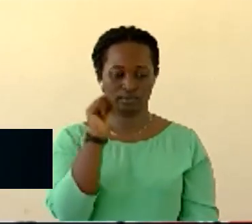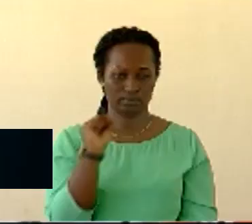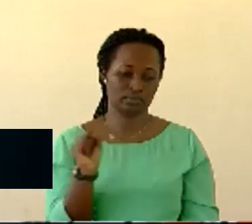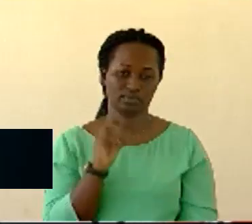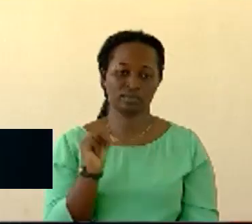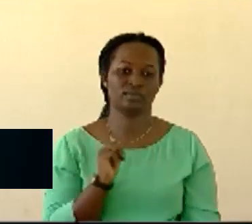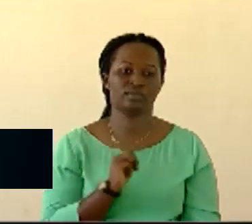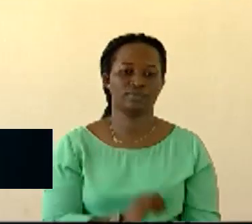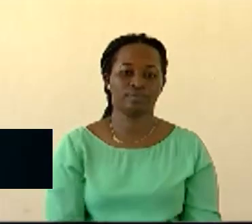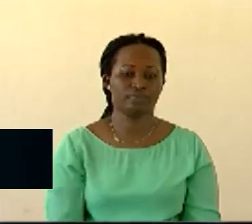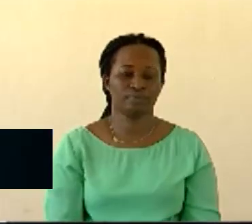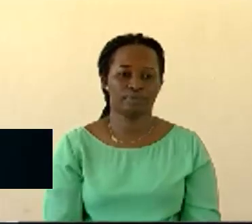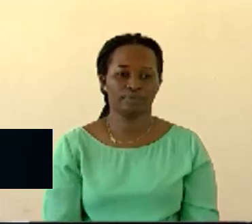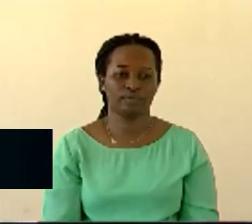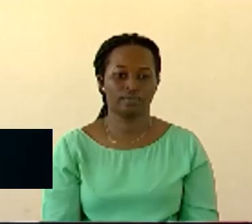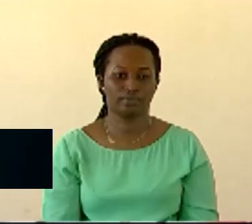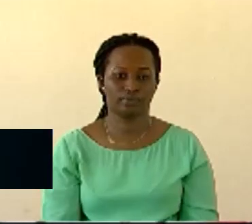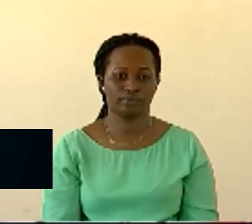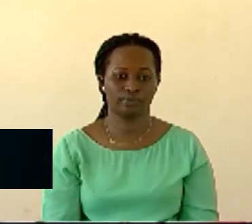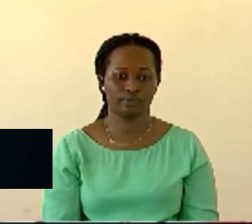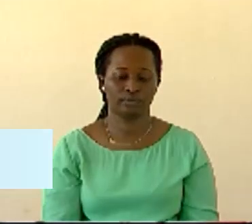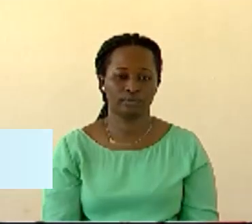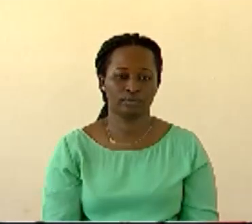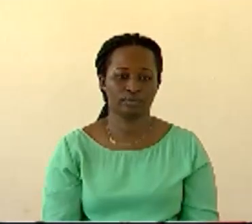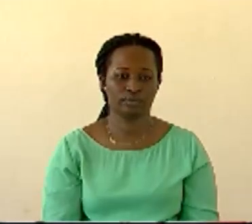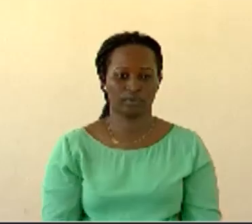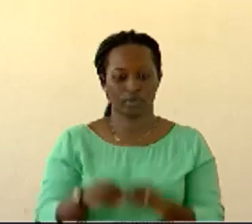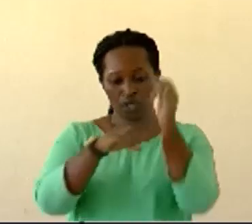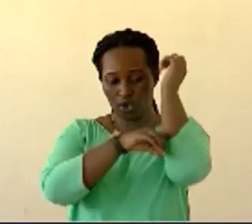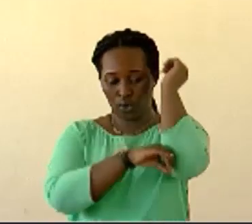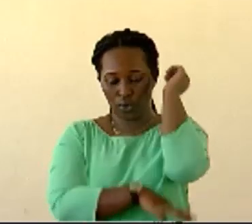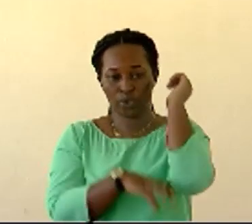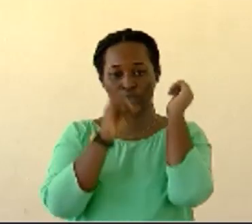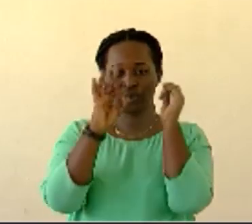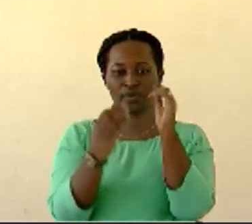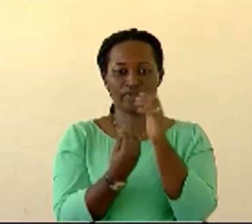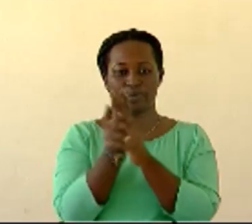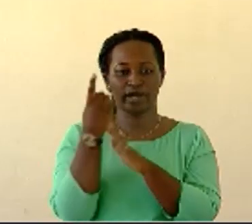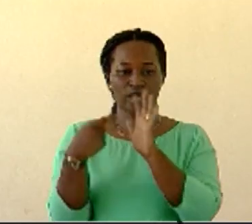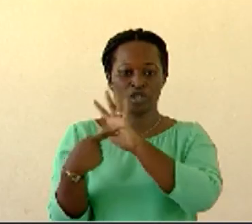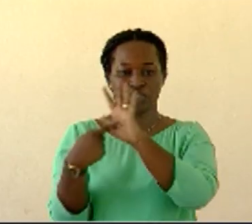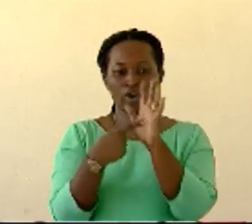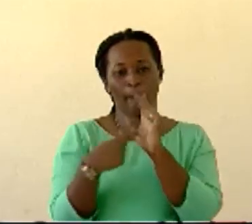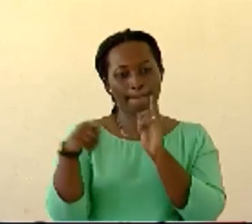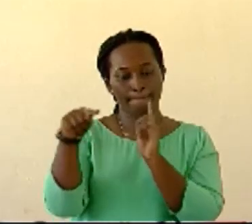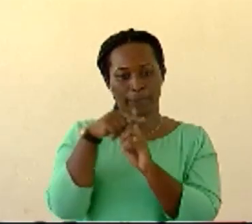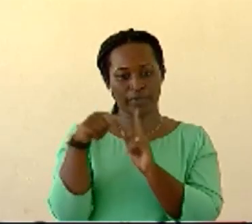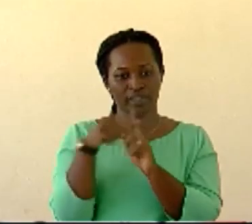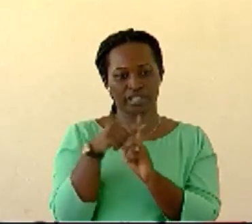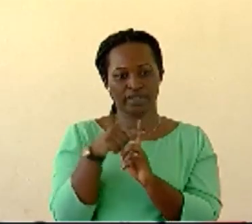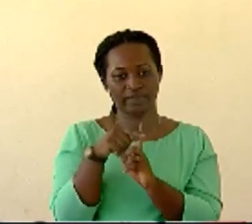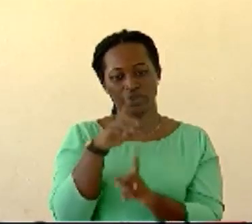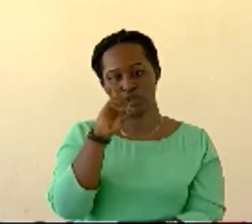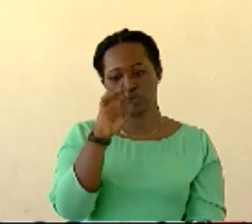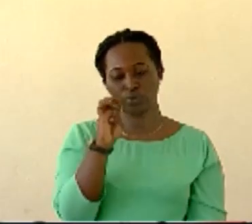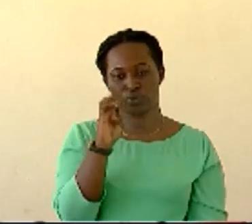away from gravity. Roots of plants show positive geotropism. That